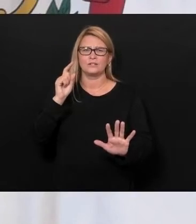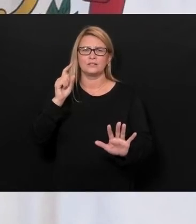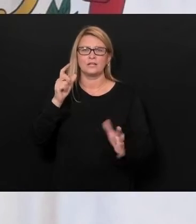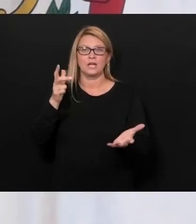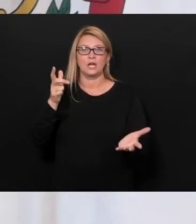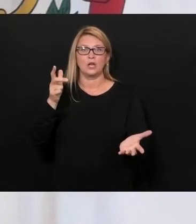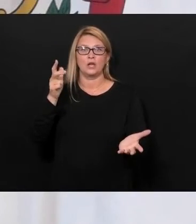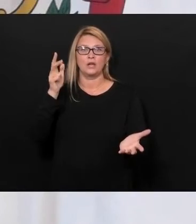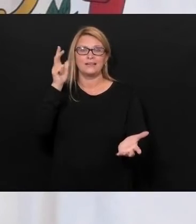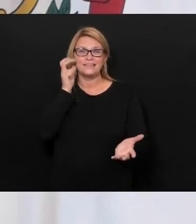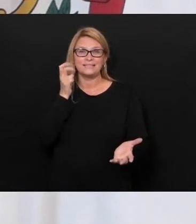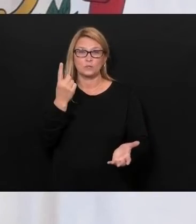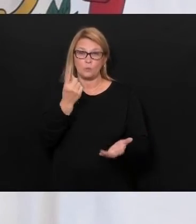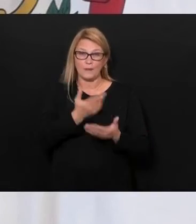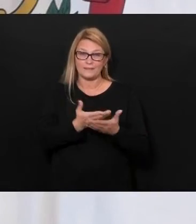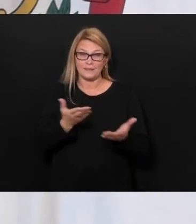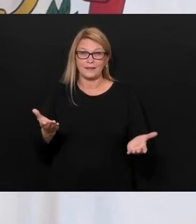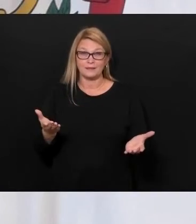thing.